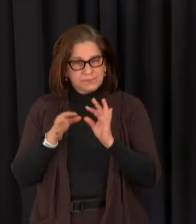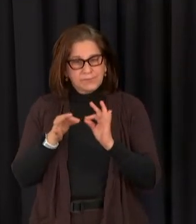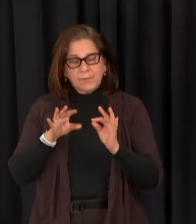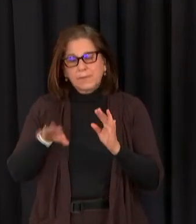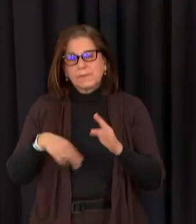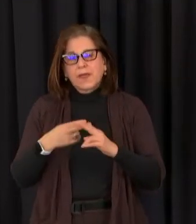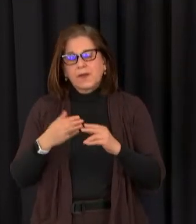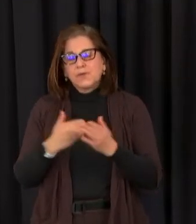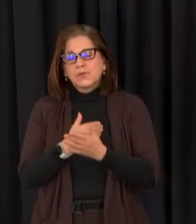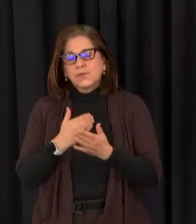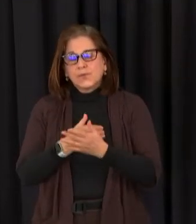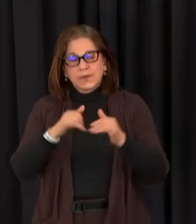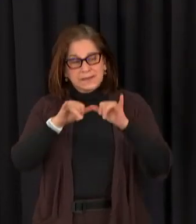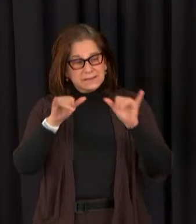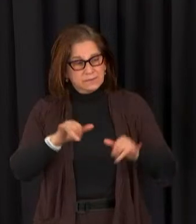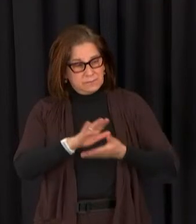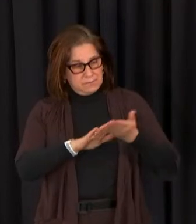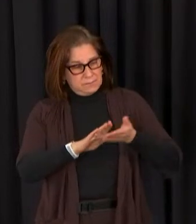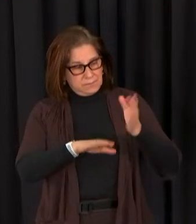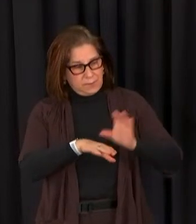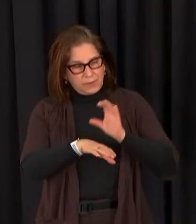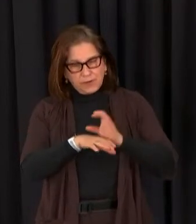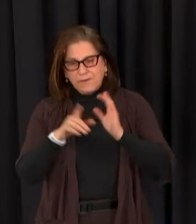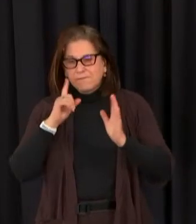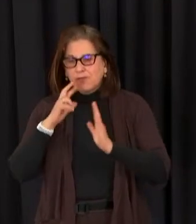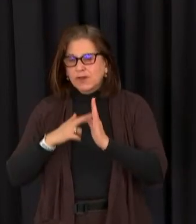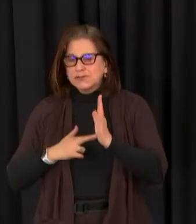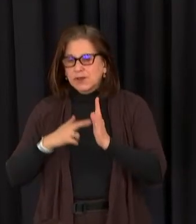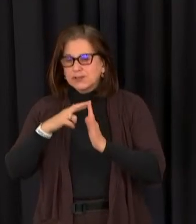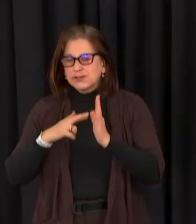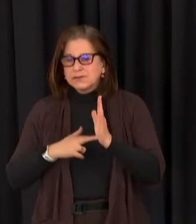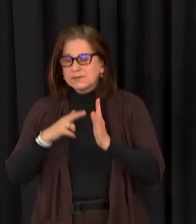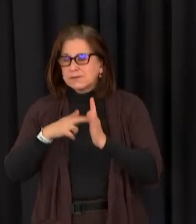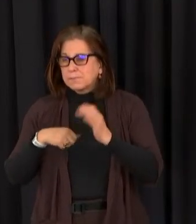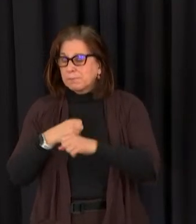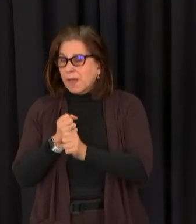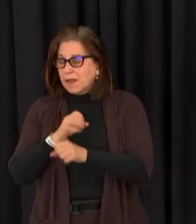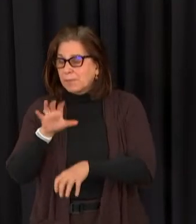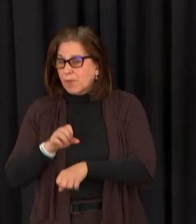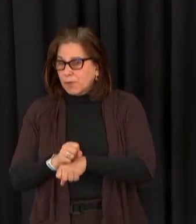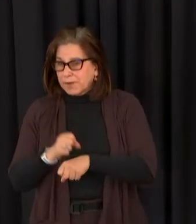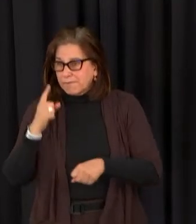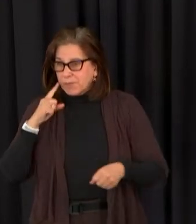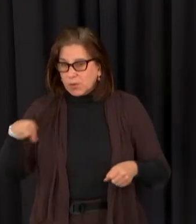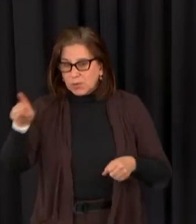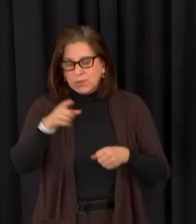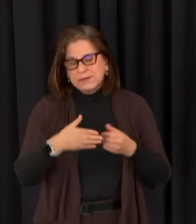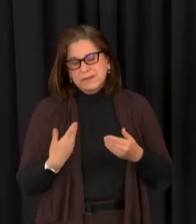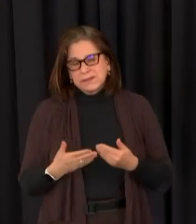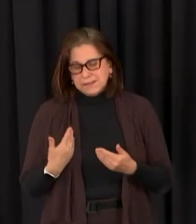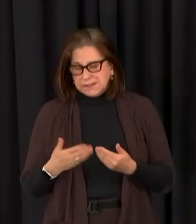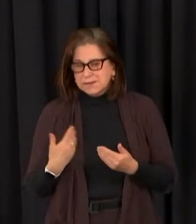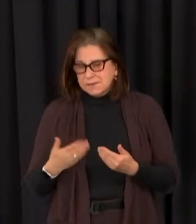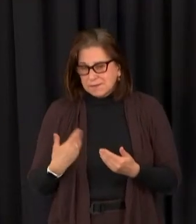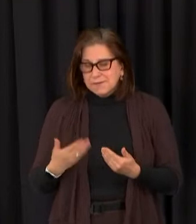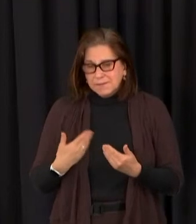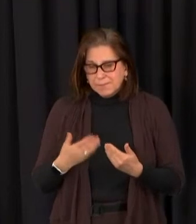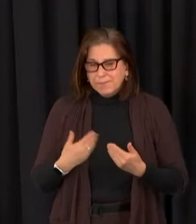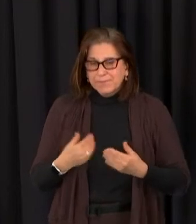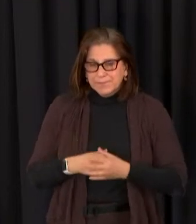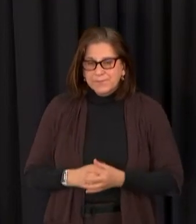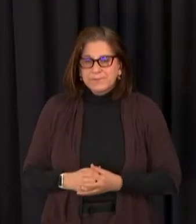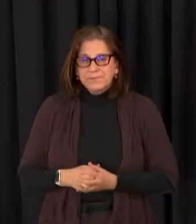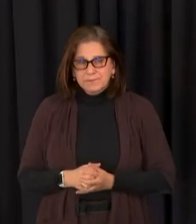pre-registration system for making vaccination appointments, and we're going to say a little bit more about that. We